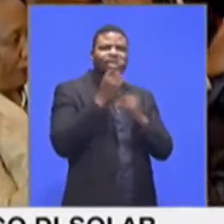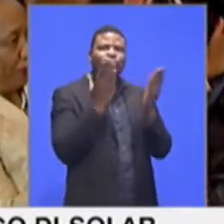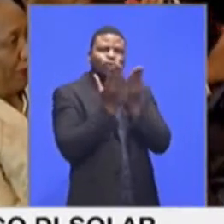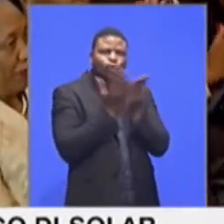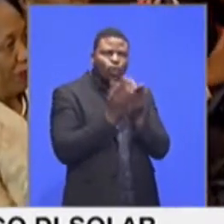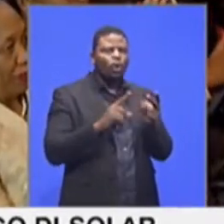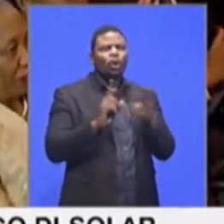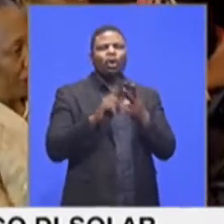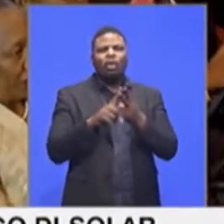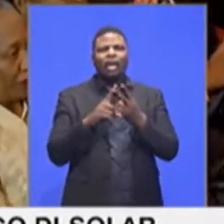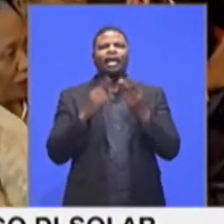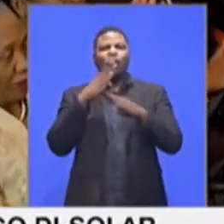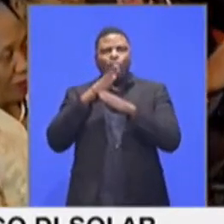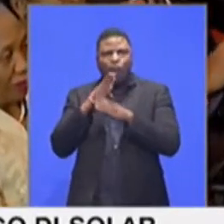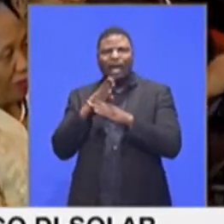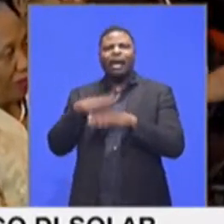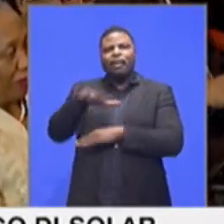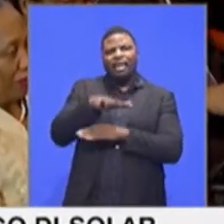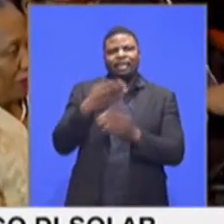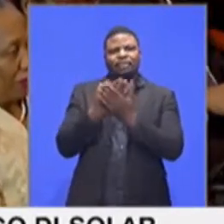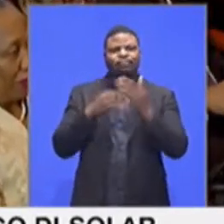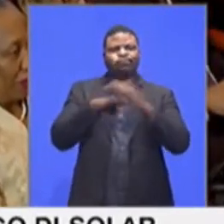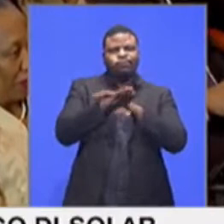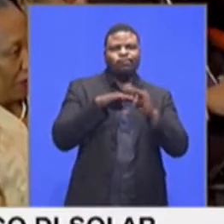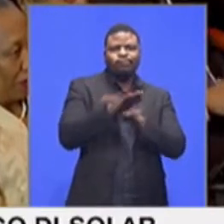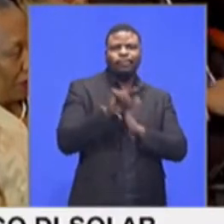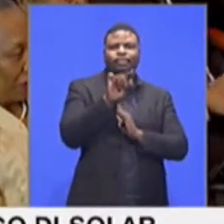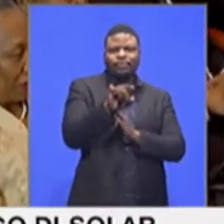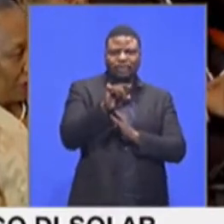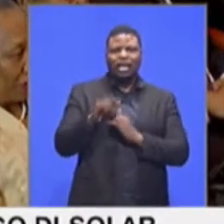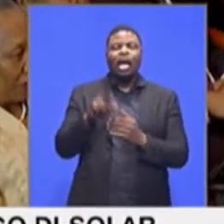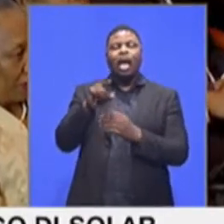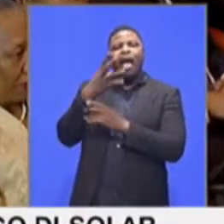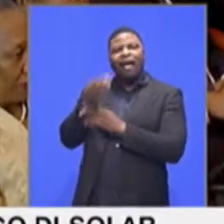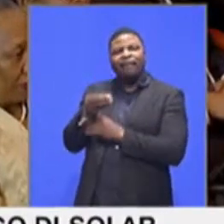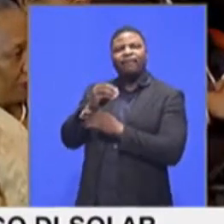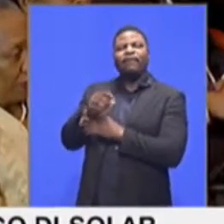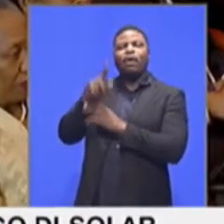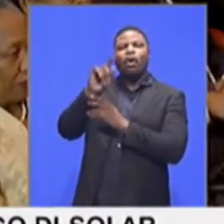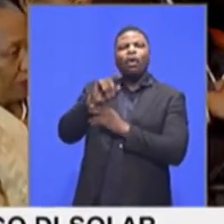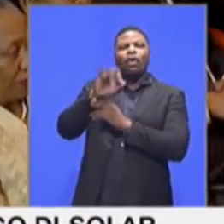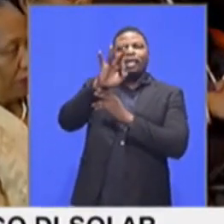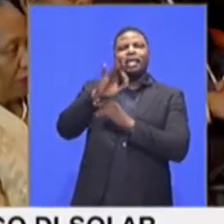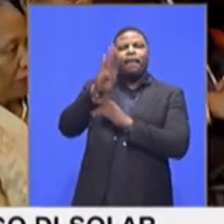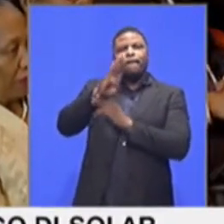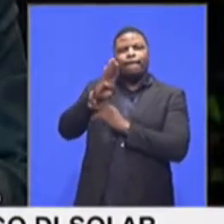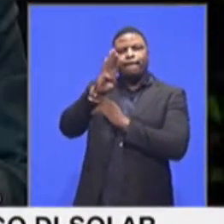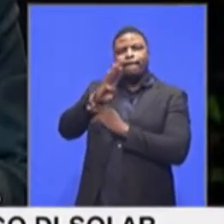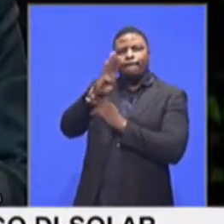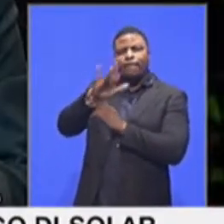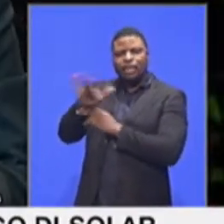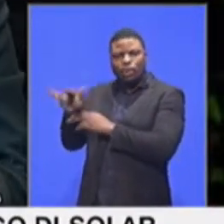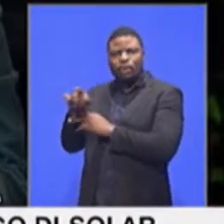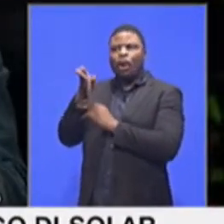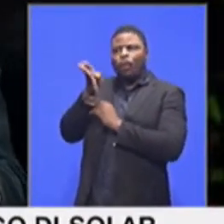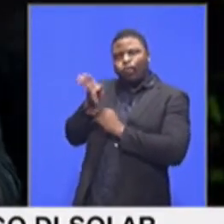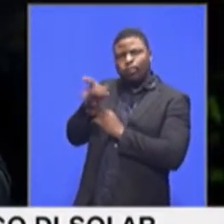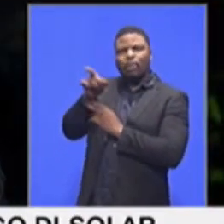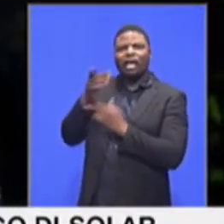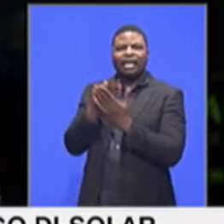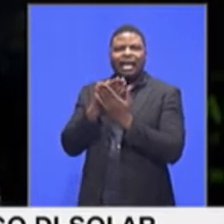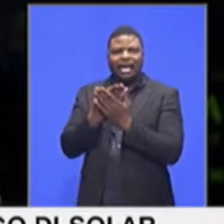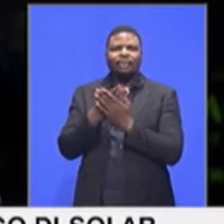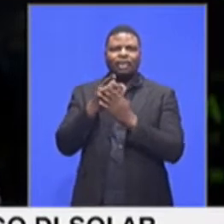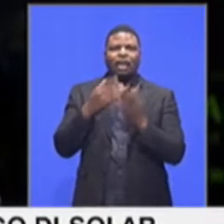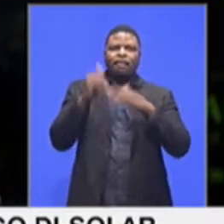308 billion rand is allocated for the program over the medium term. The Sol Plaatje municipality will